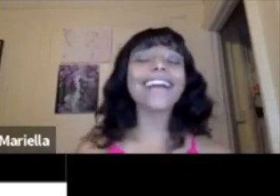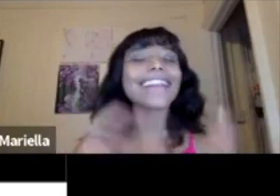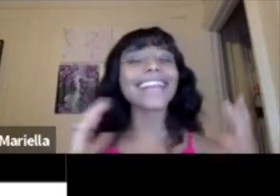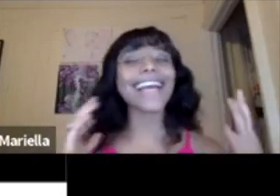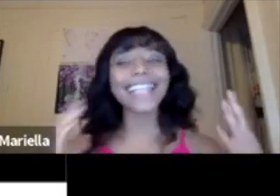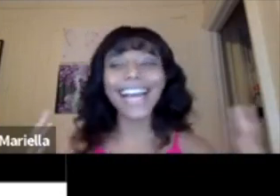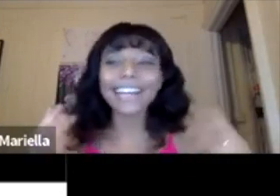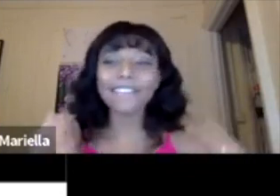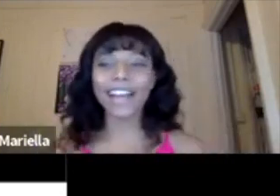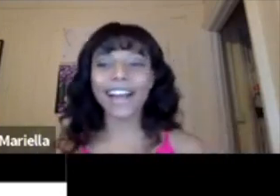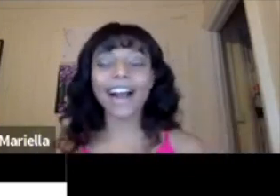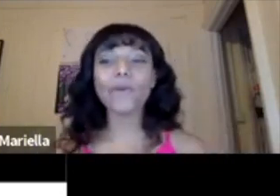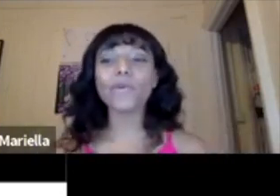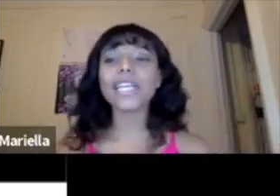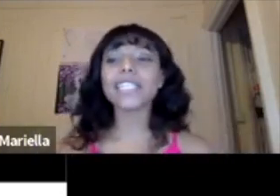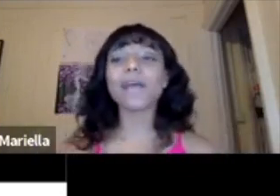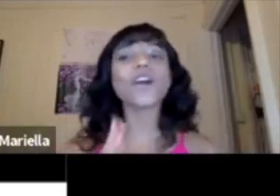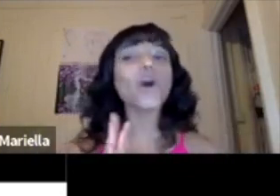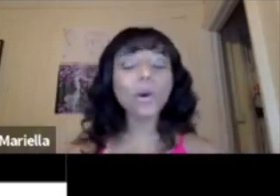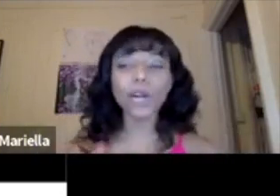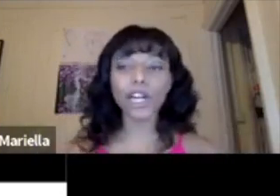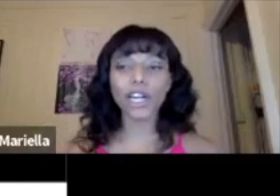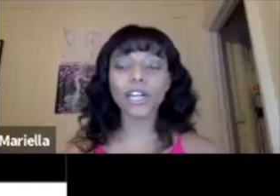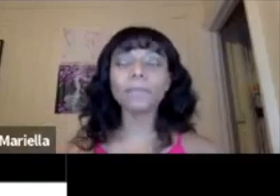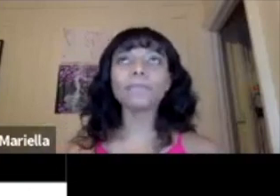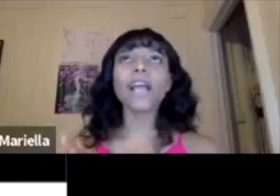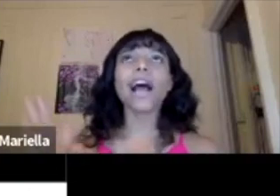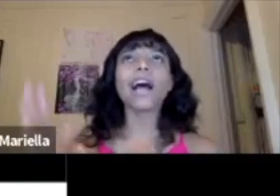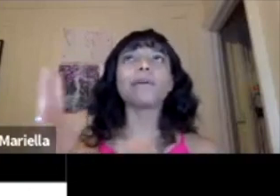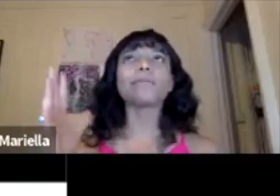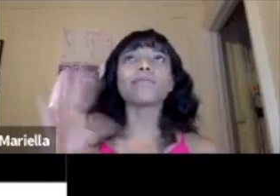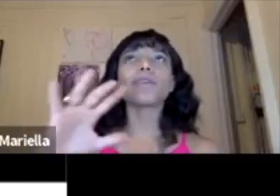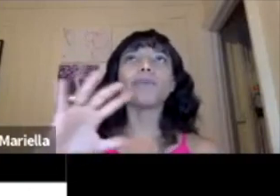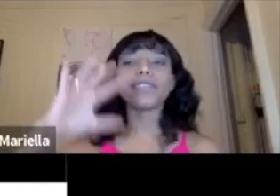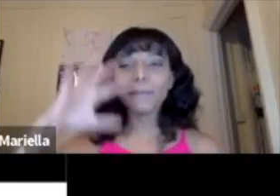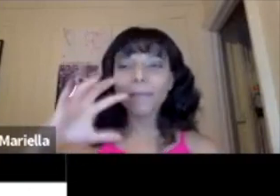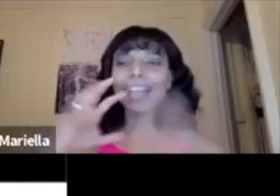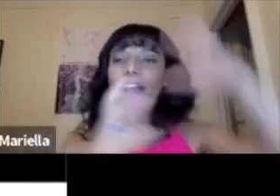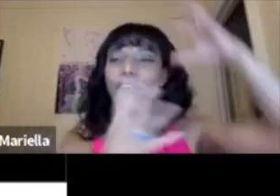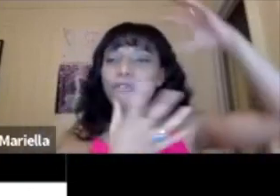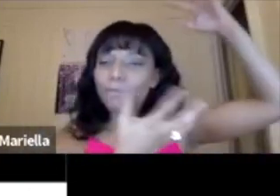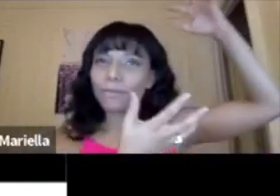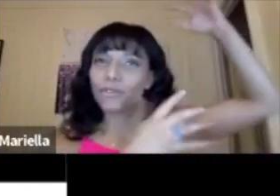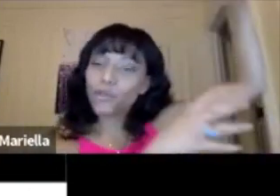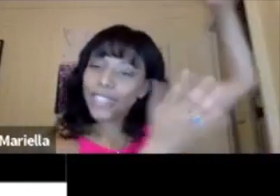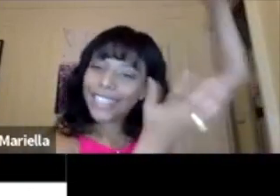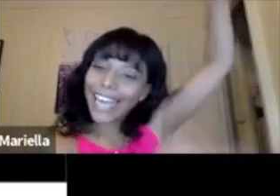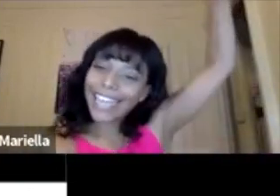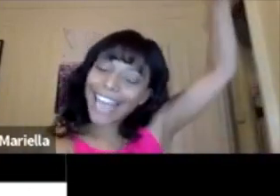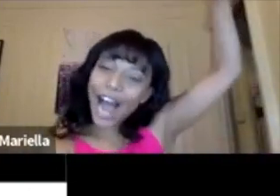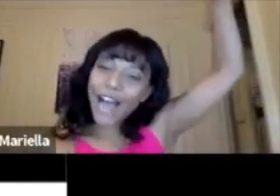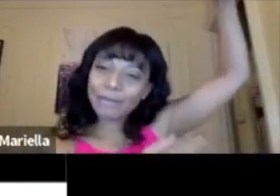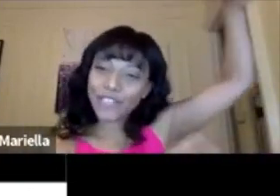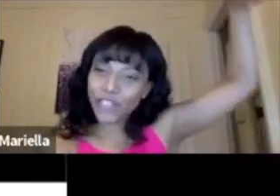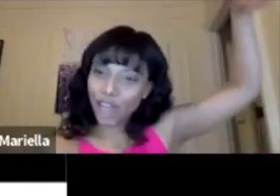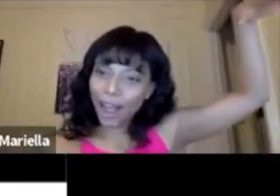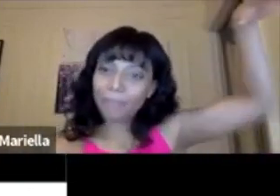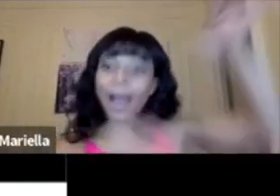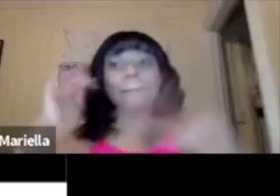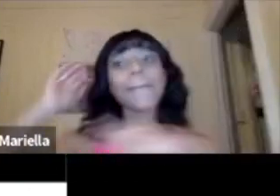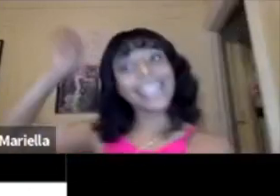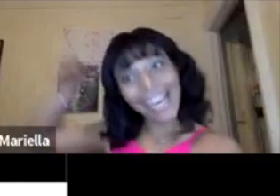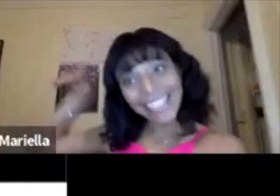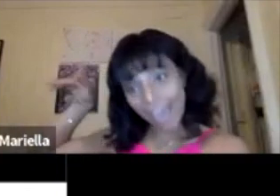having Catarina Rivera, who is my coworker. Well, not my daytime